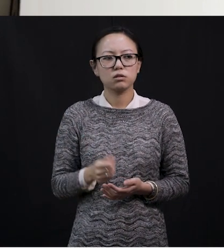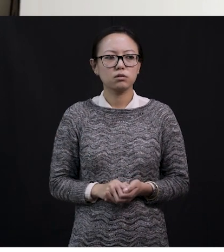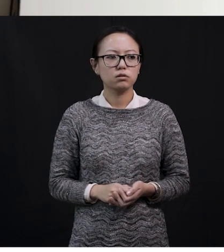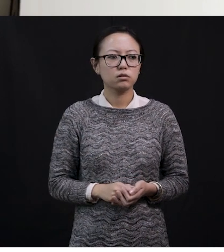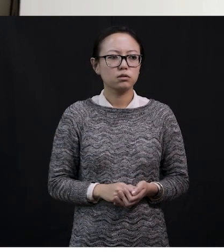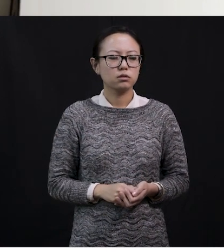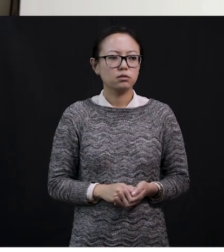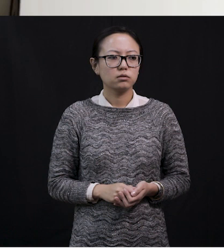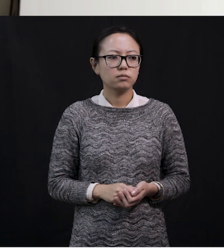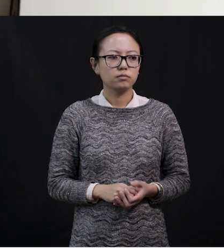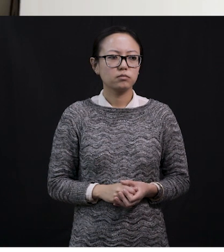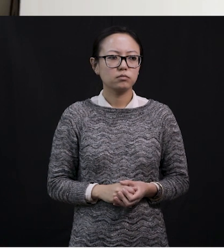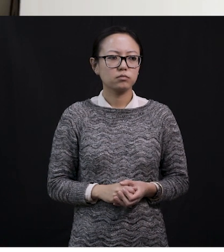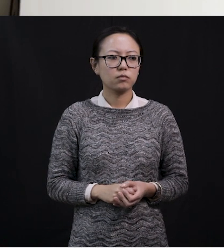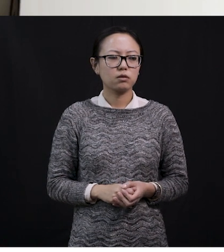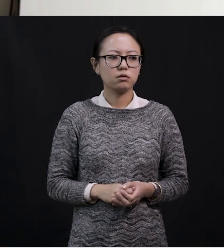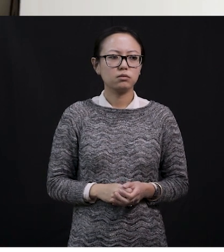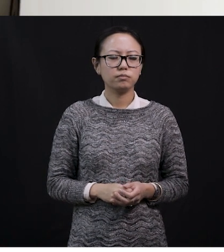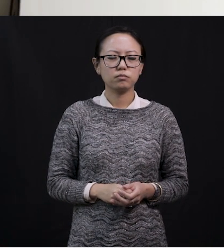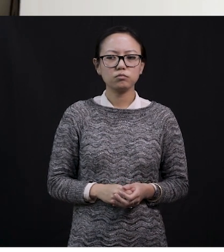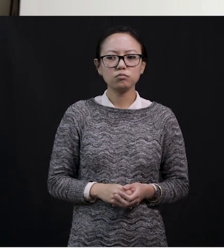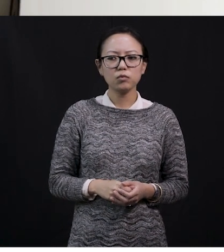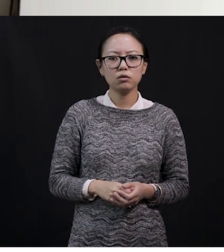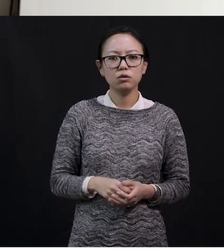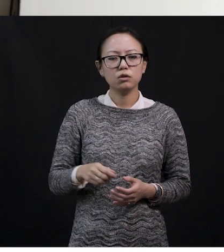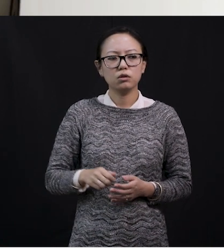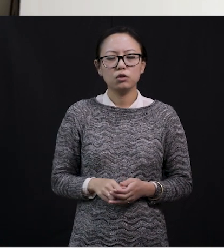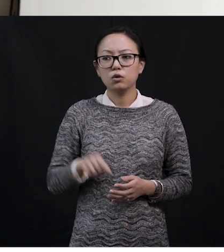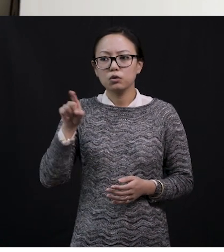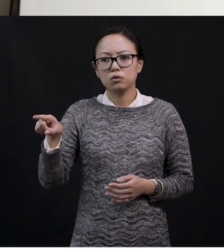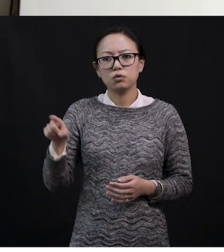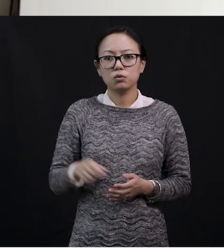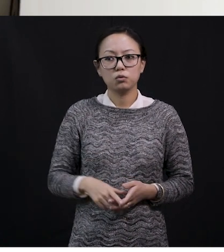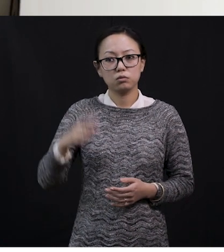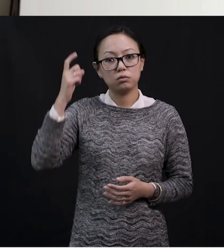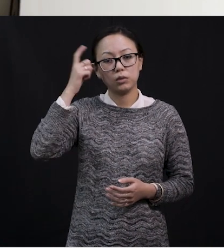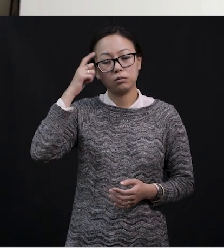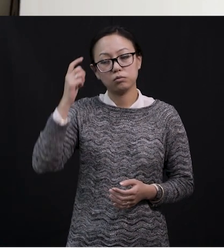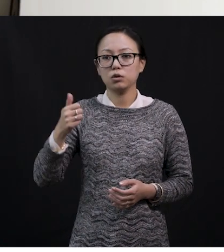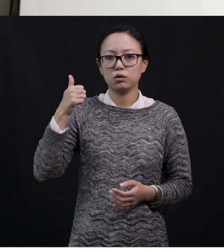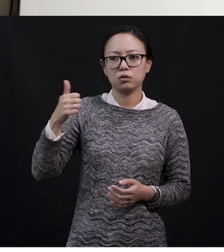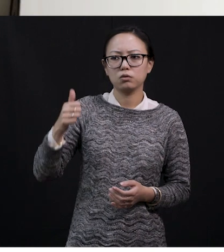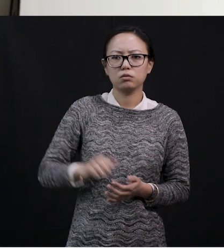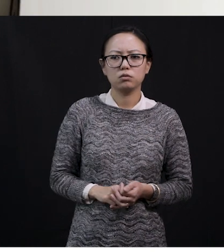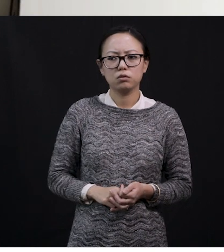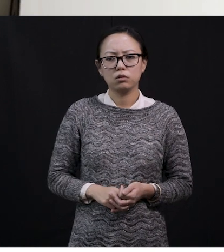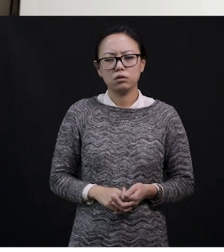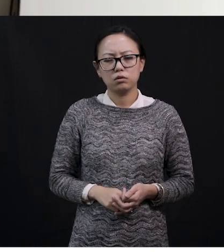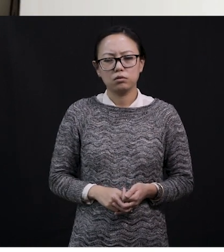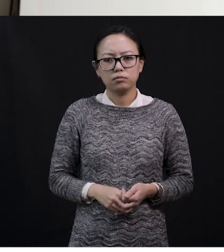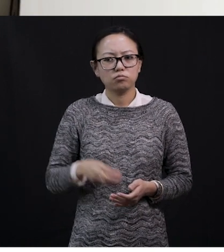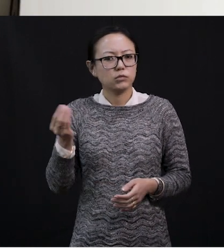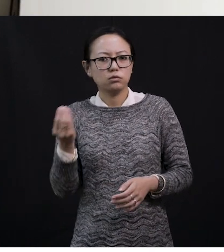he's flattering his friend Chuni and saying that you have a very good memory, and we have been seeing each other on and